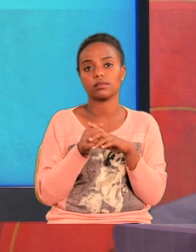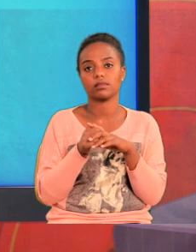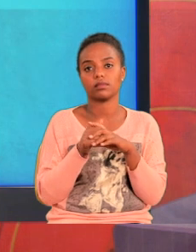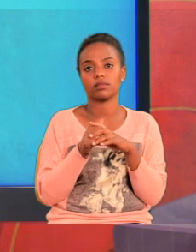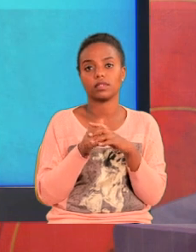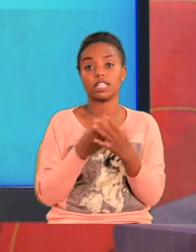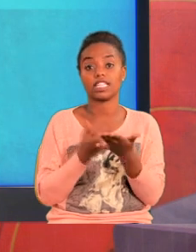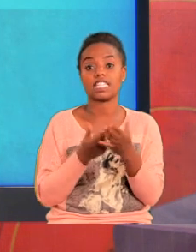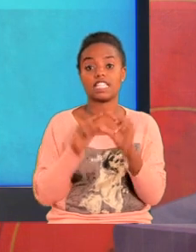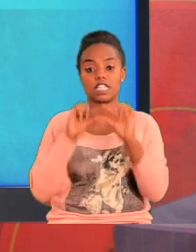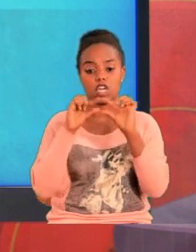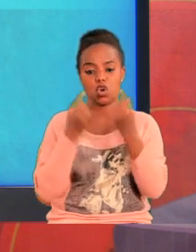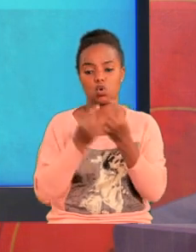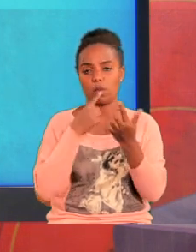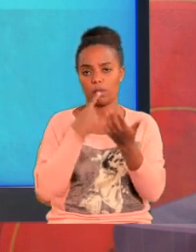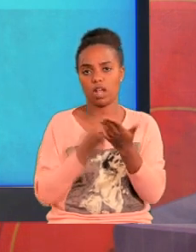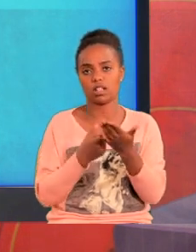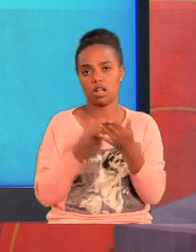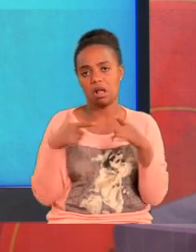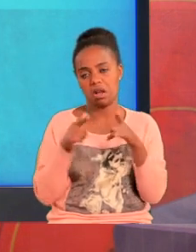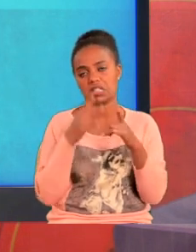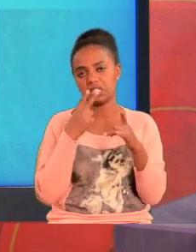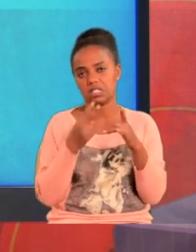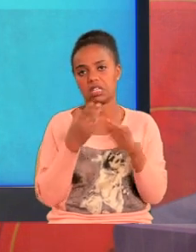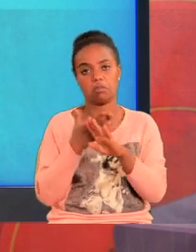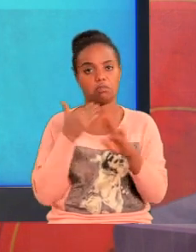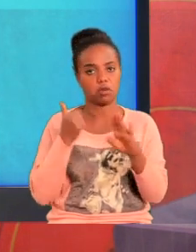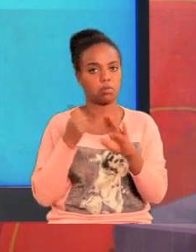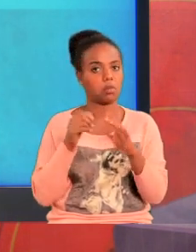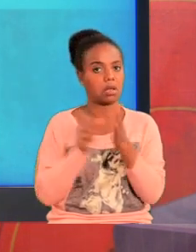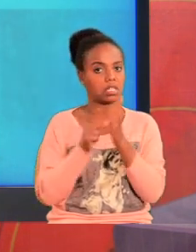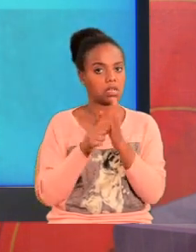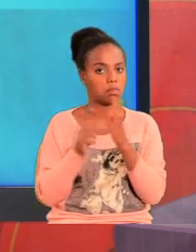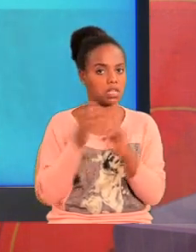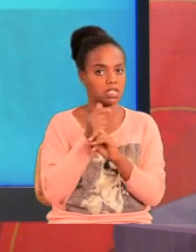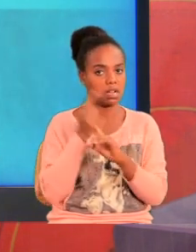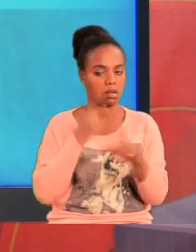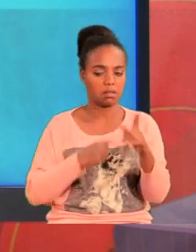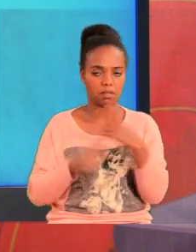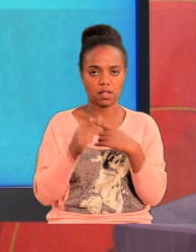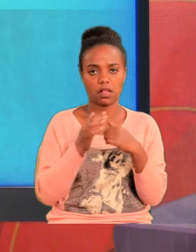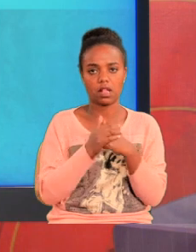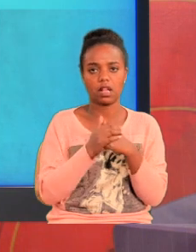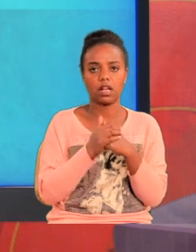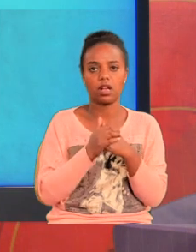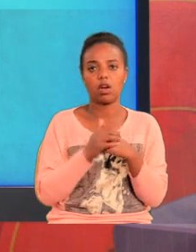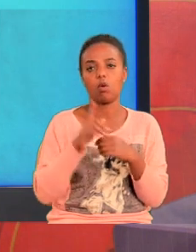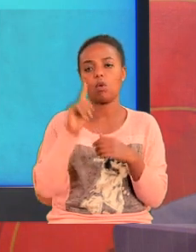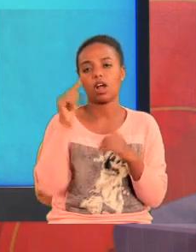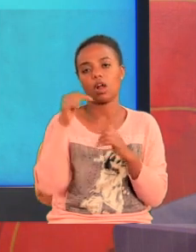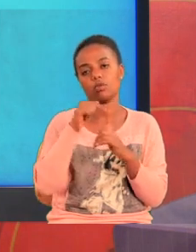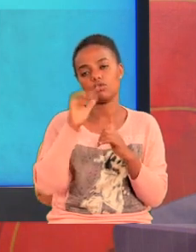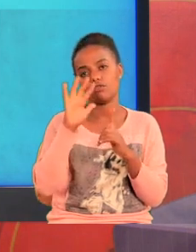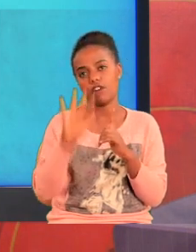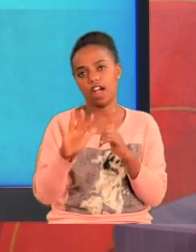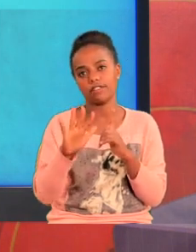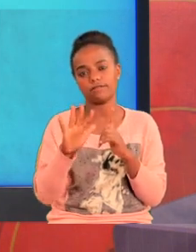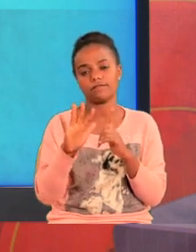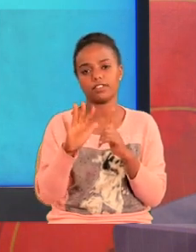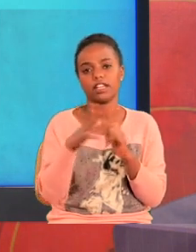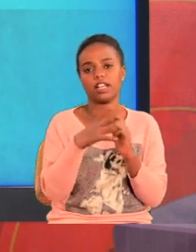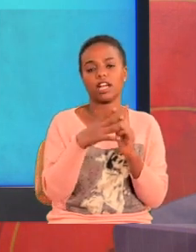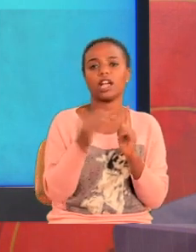this group data, let's take the previous example from 1 up to 5